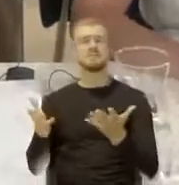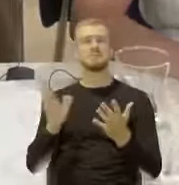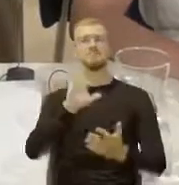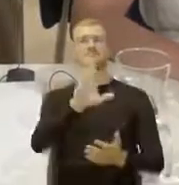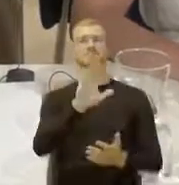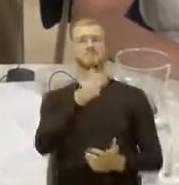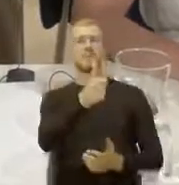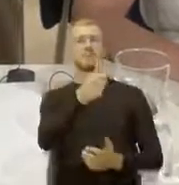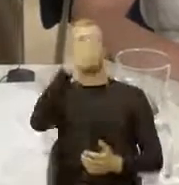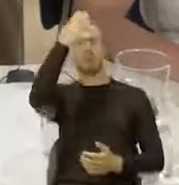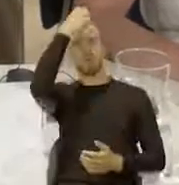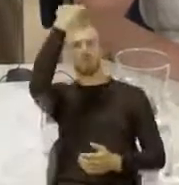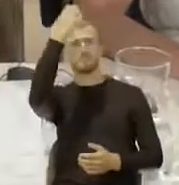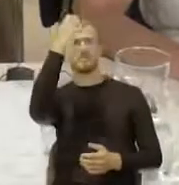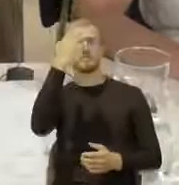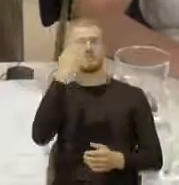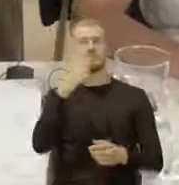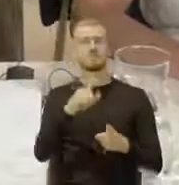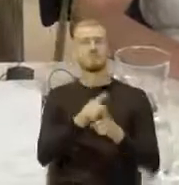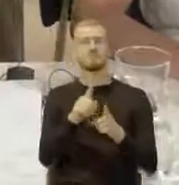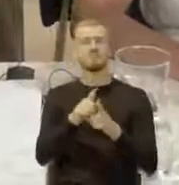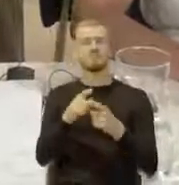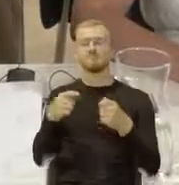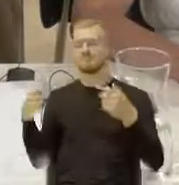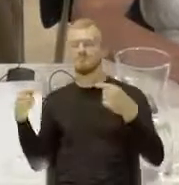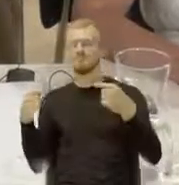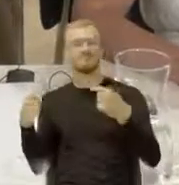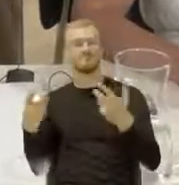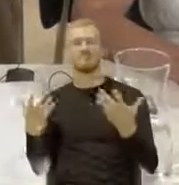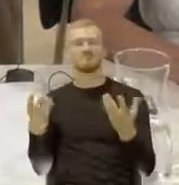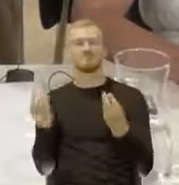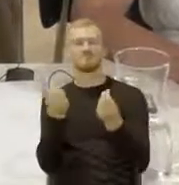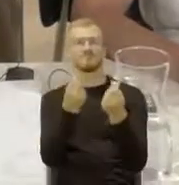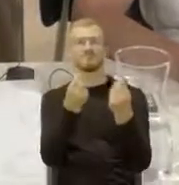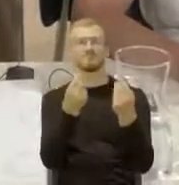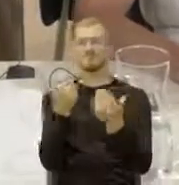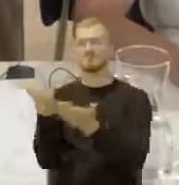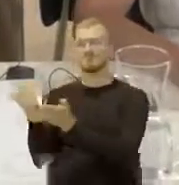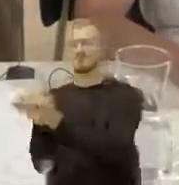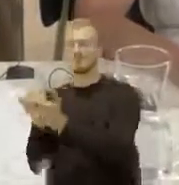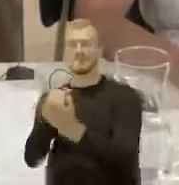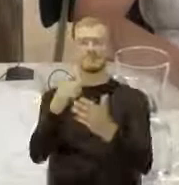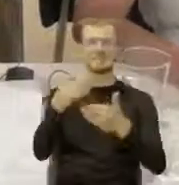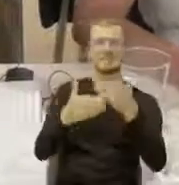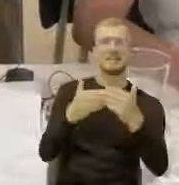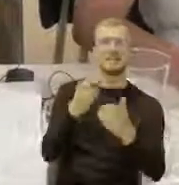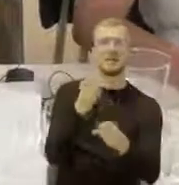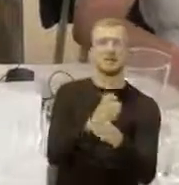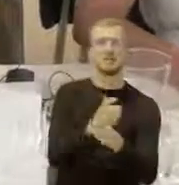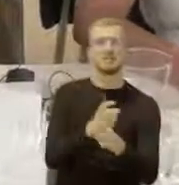commercialization, blended finance, public private partnerships of